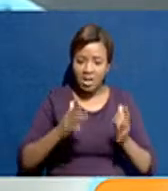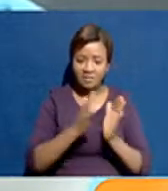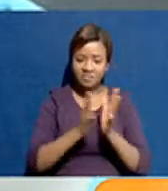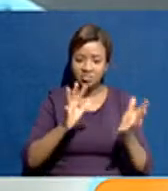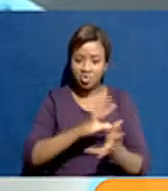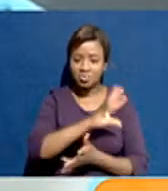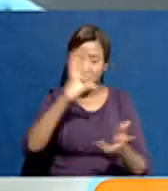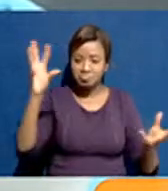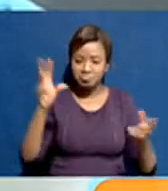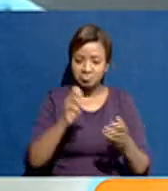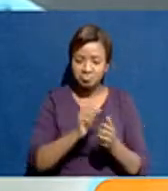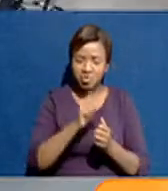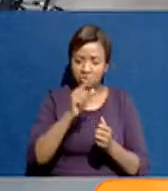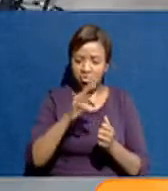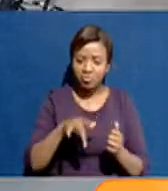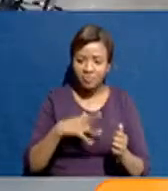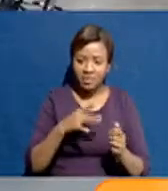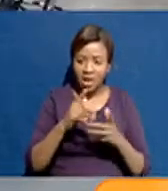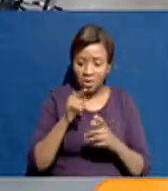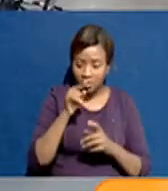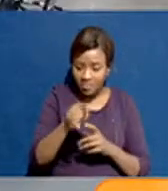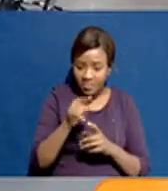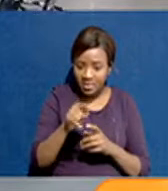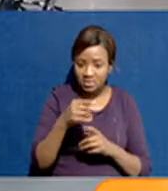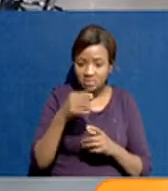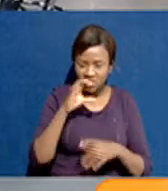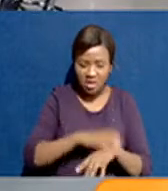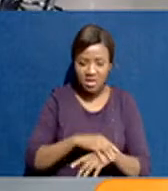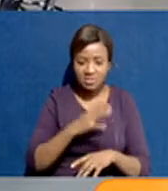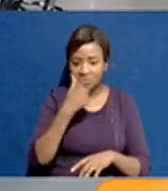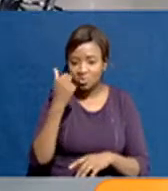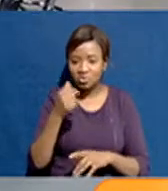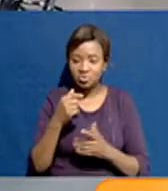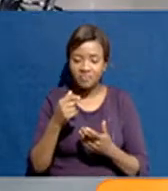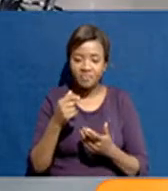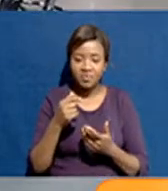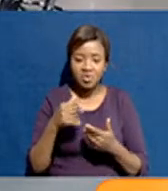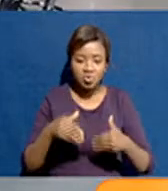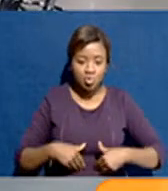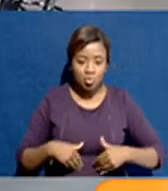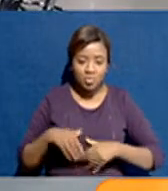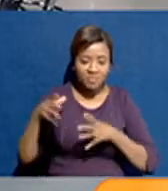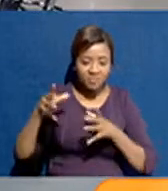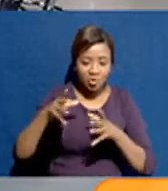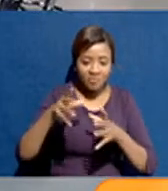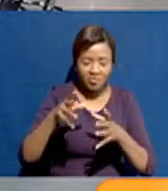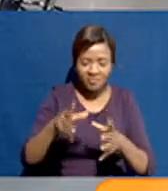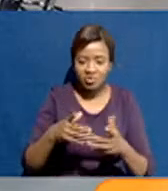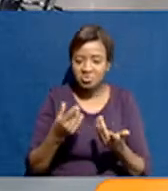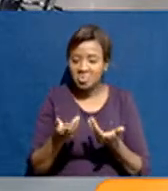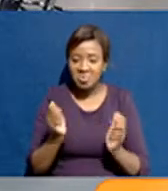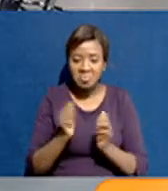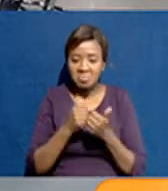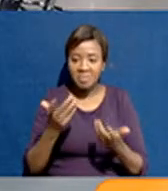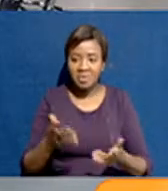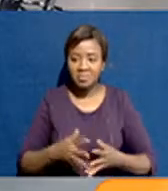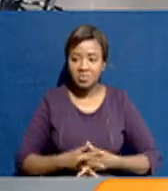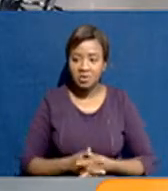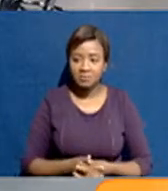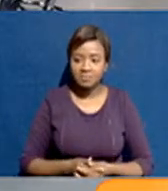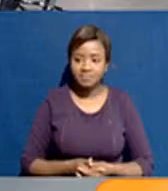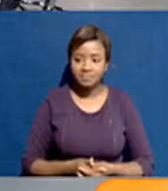say this was out of peer pressure? Would you say this was just another ordinary day? What happened in a nutshell?